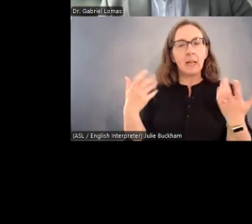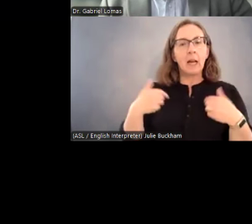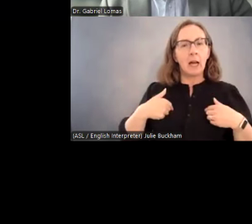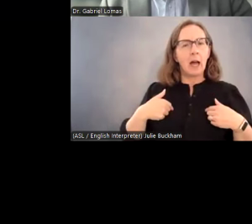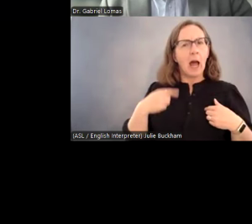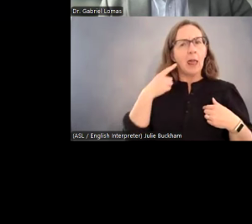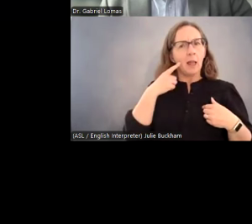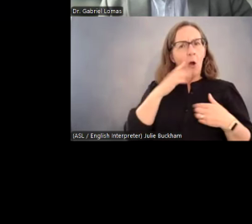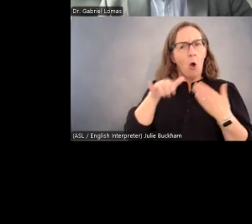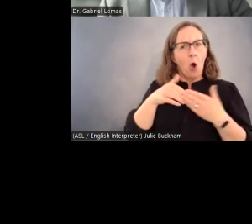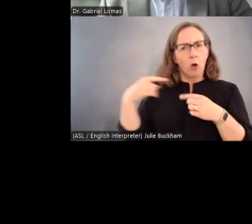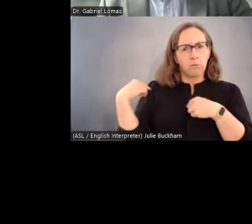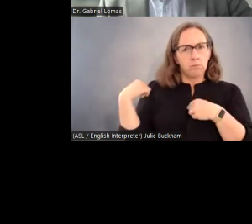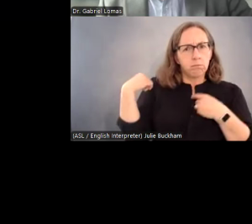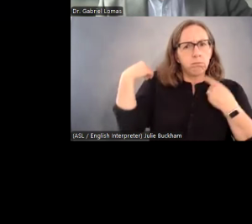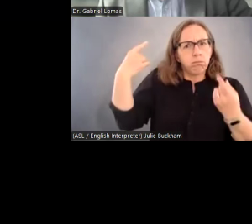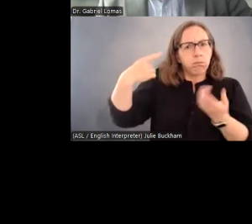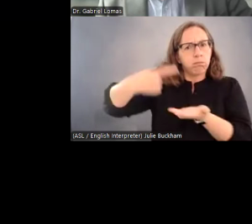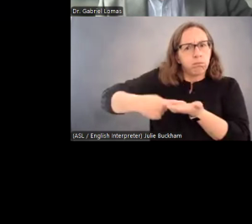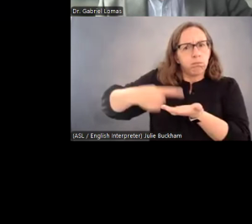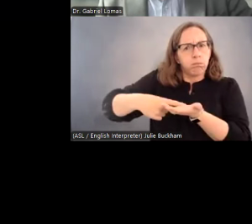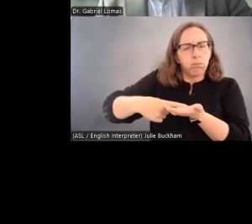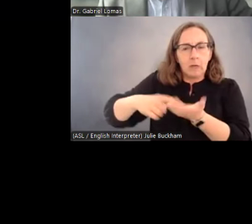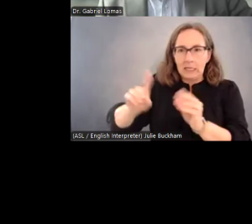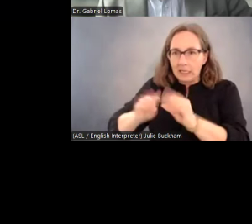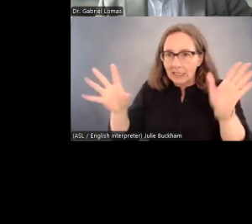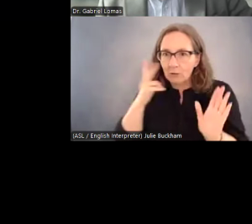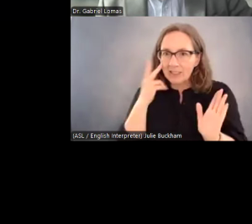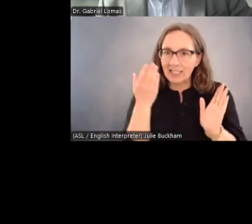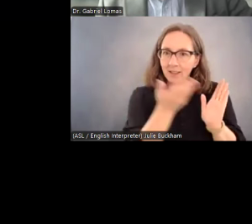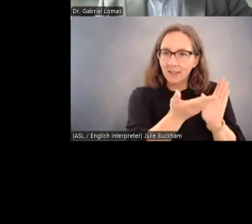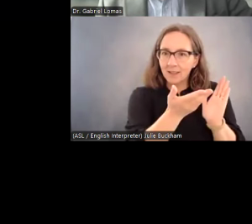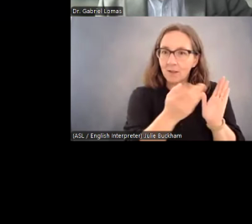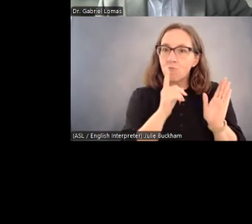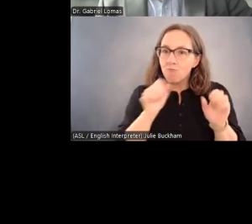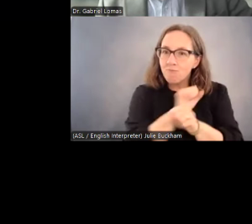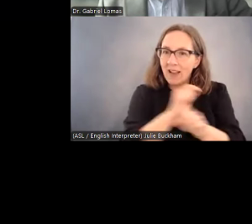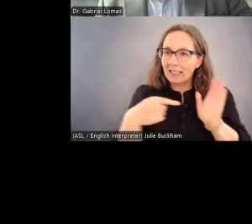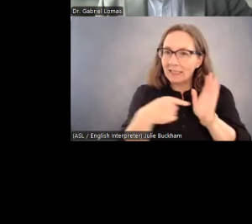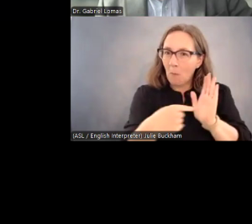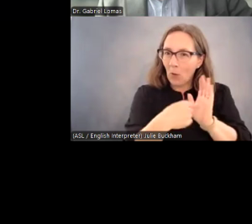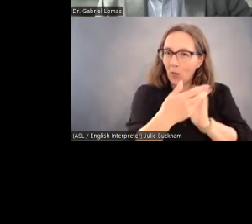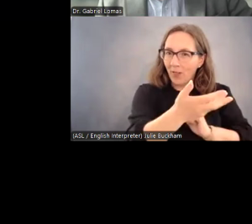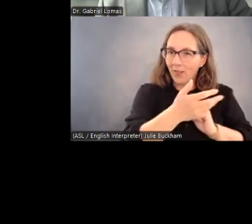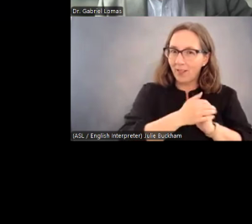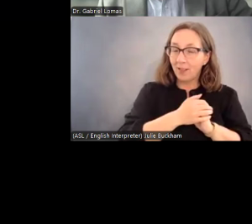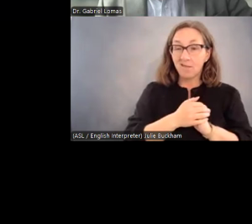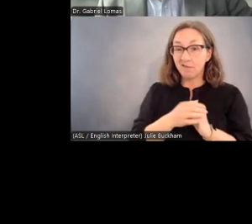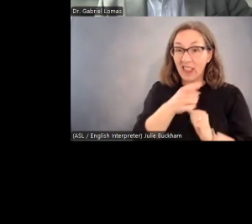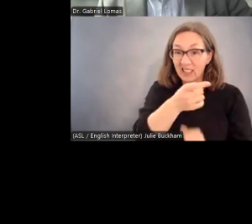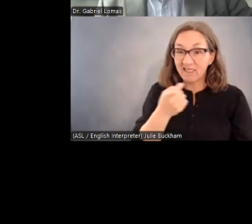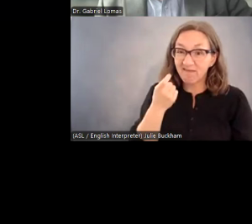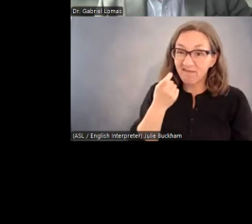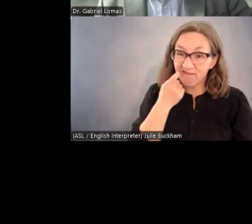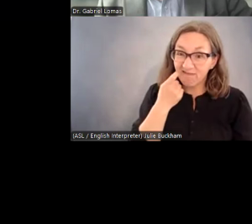everything we've talked about comes through loud and clear when you see an actual example that unfortunately wasn't that long ago.